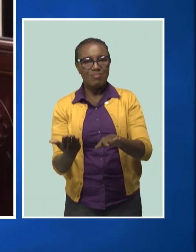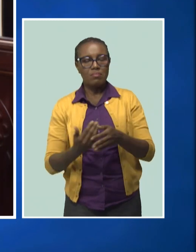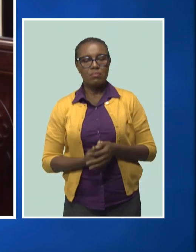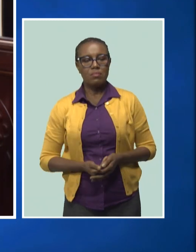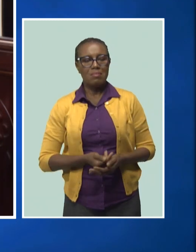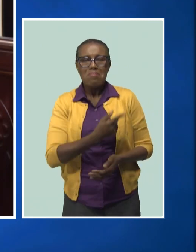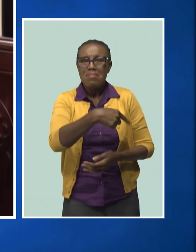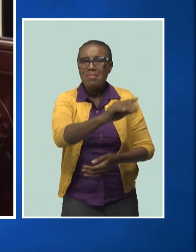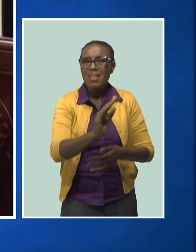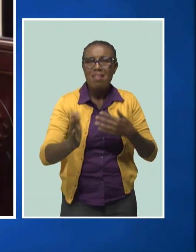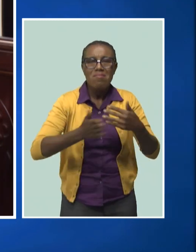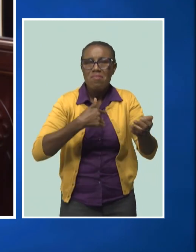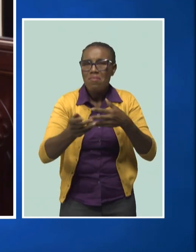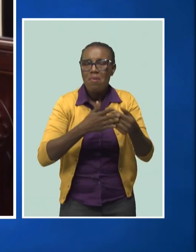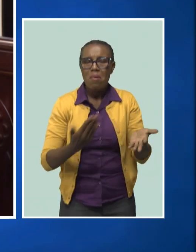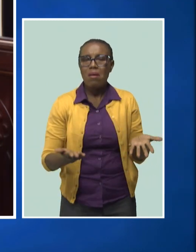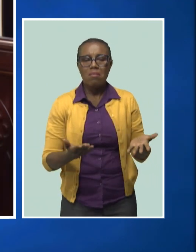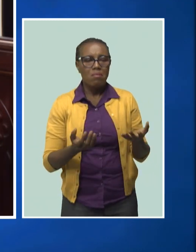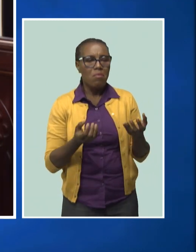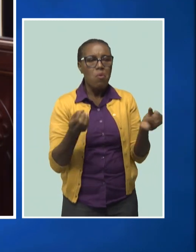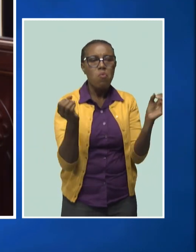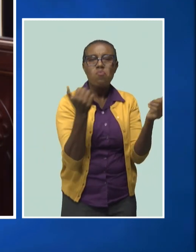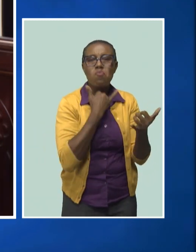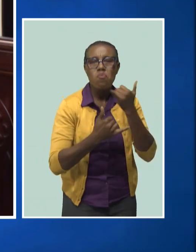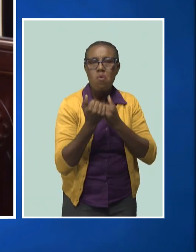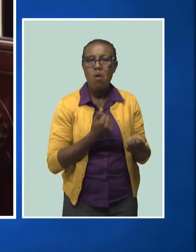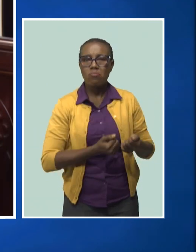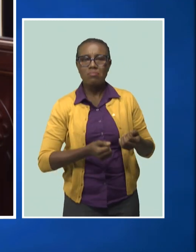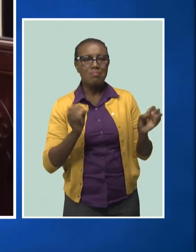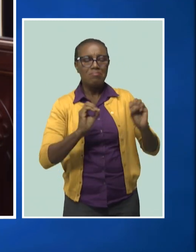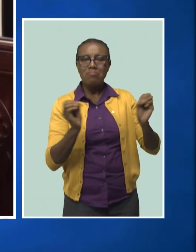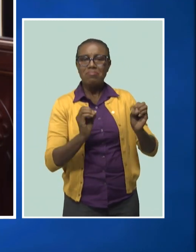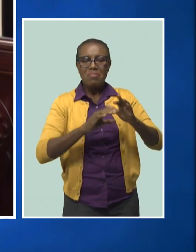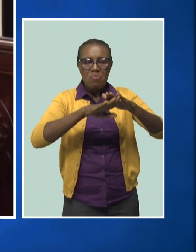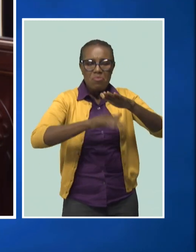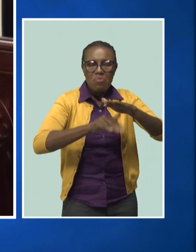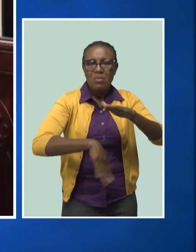them. The mortality is below 10%.